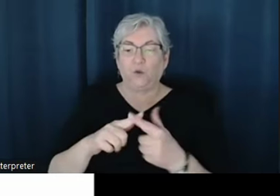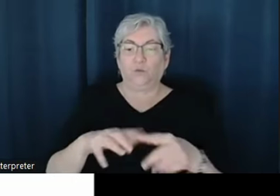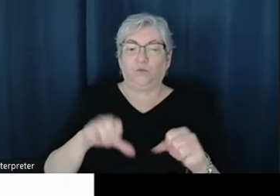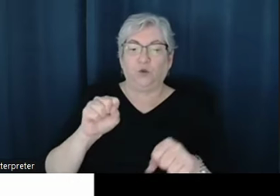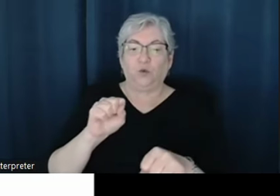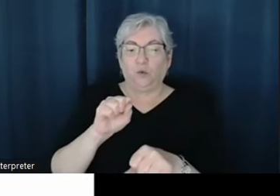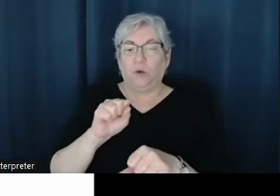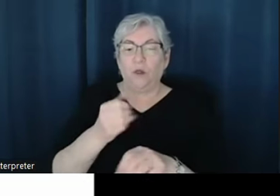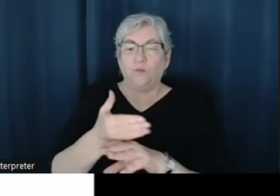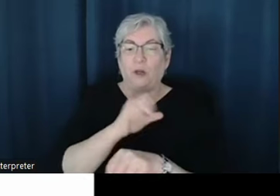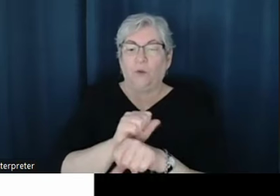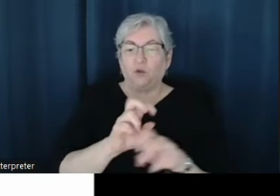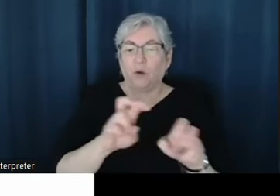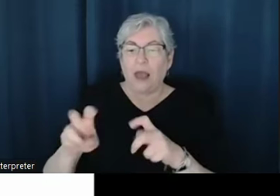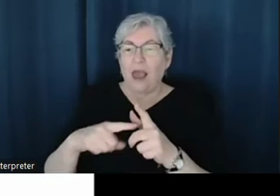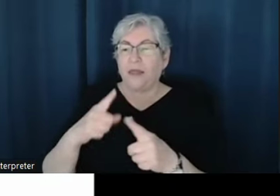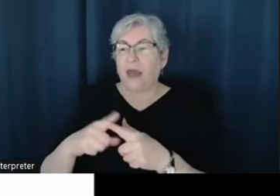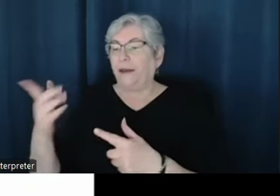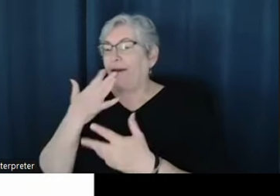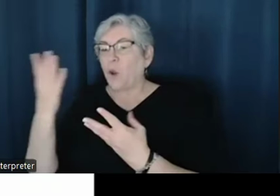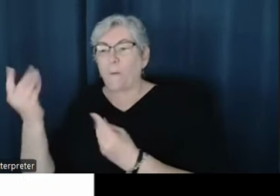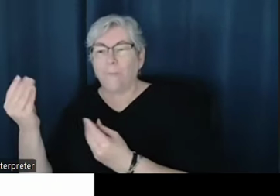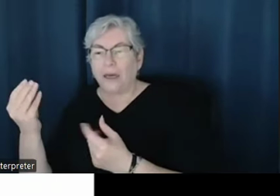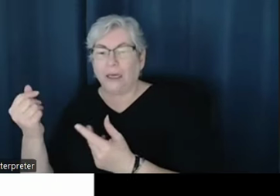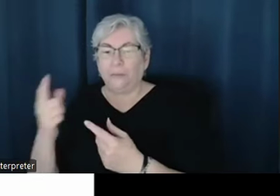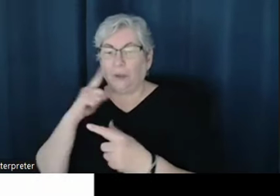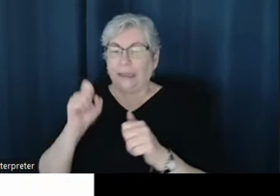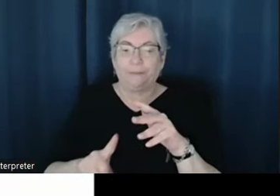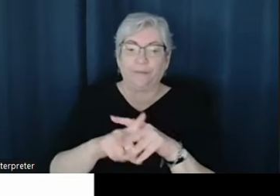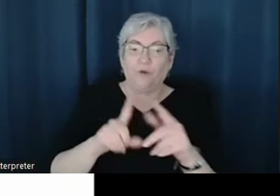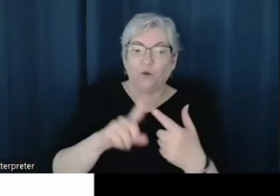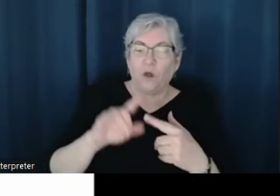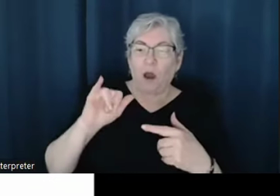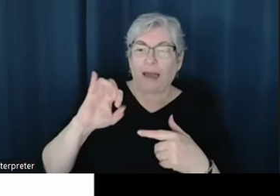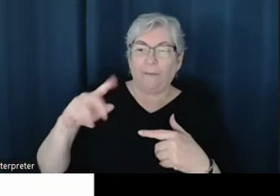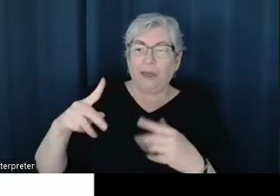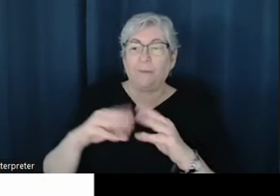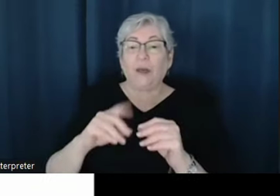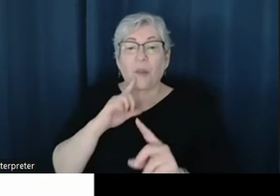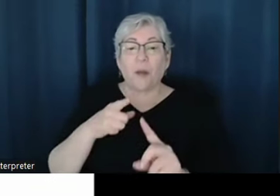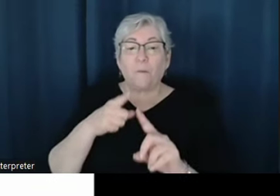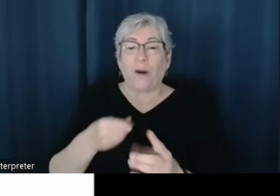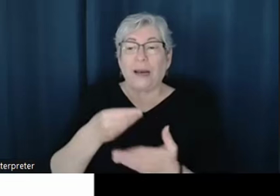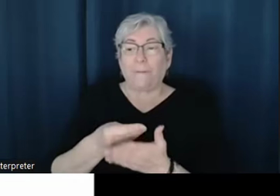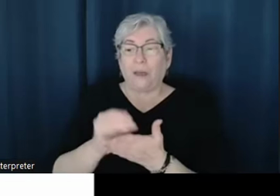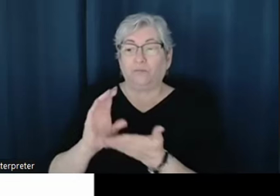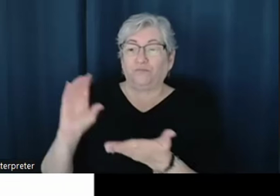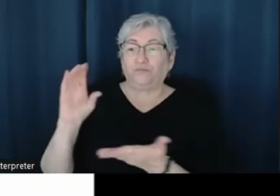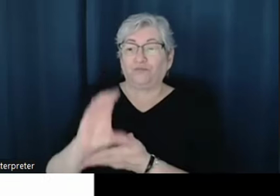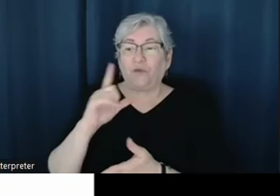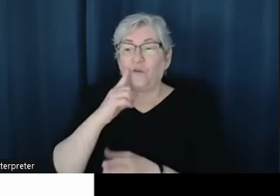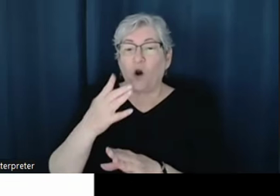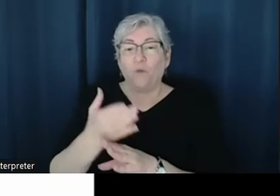things that we talked about in terms of going to IEP meetings and other things. The whole point of the money being dedicated for